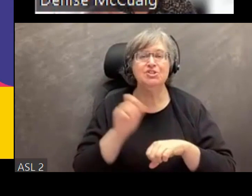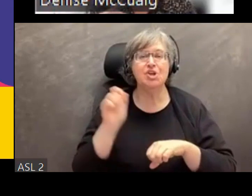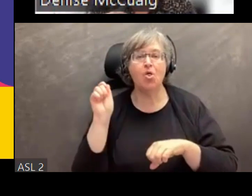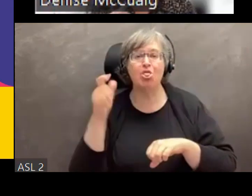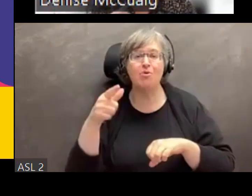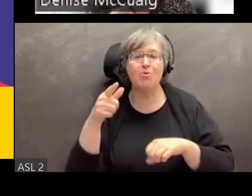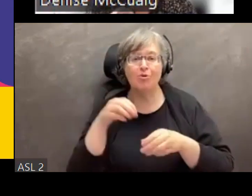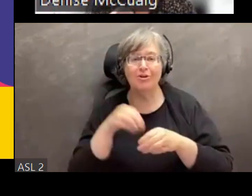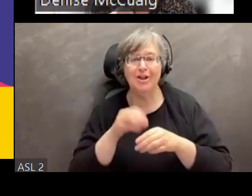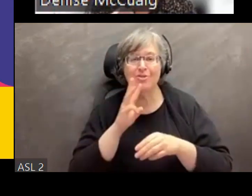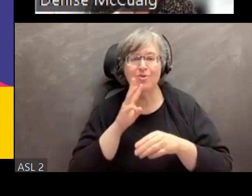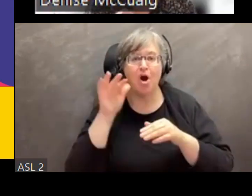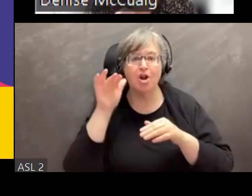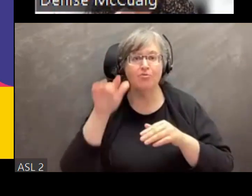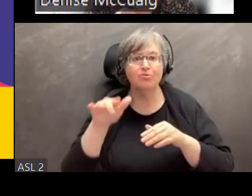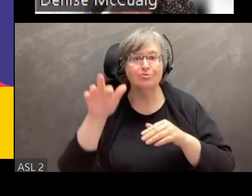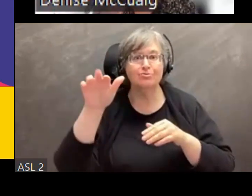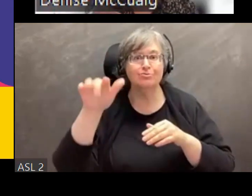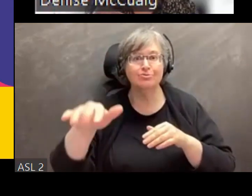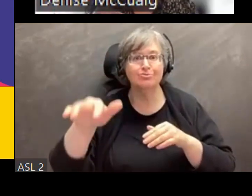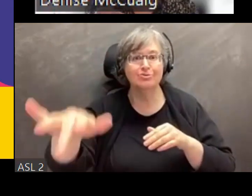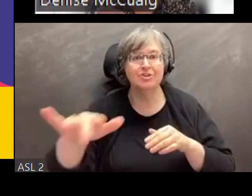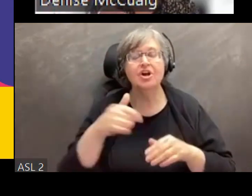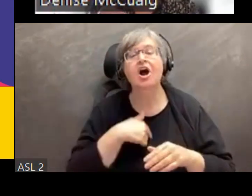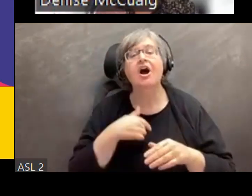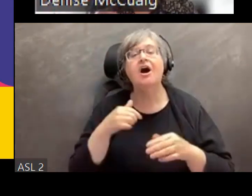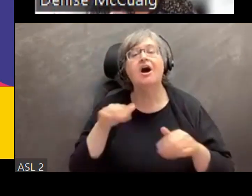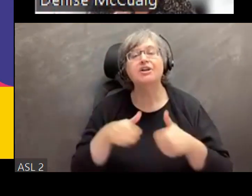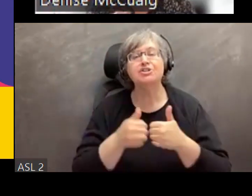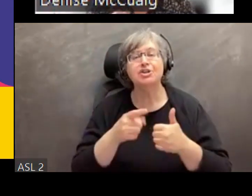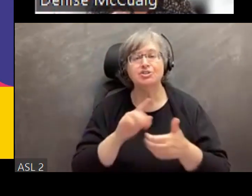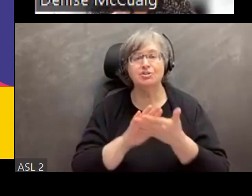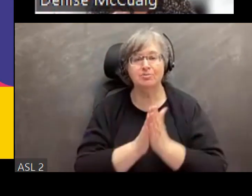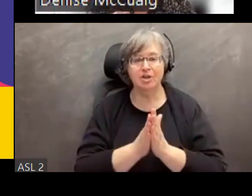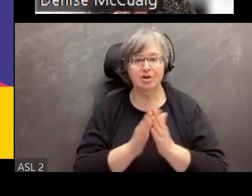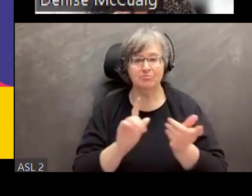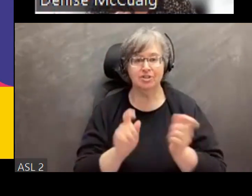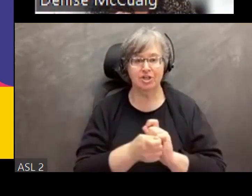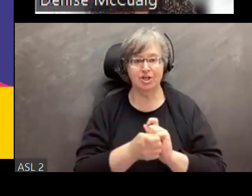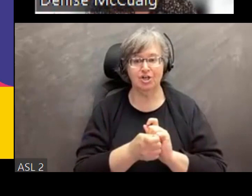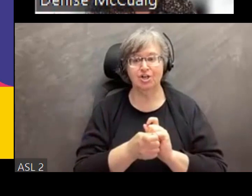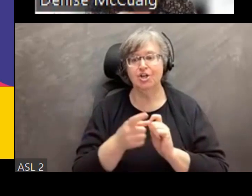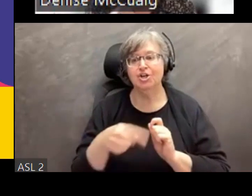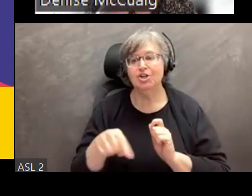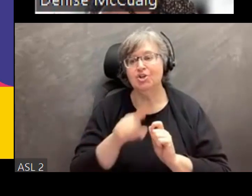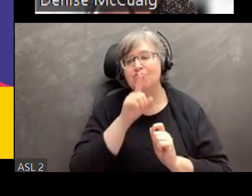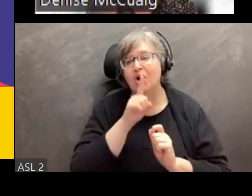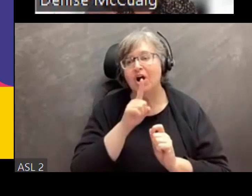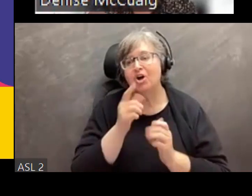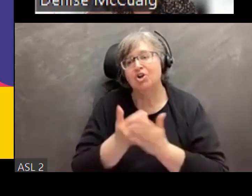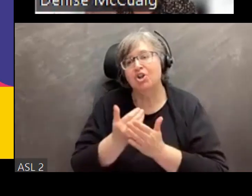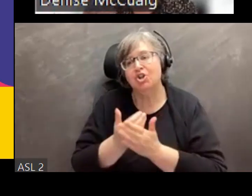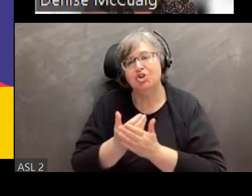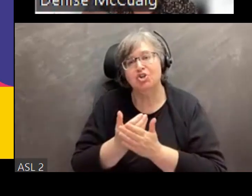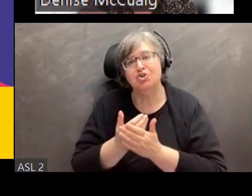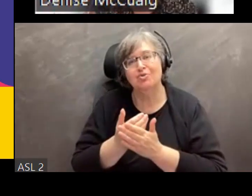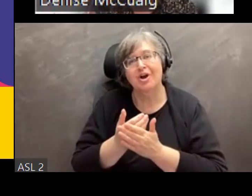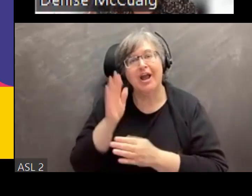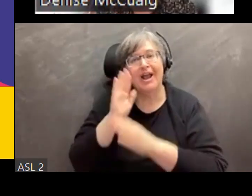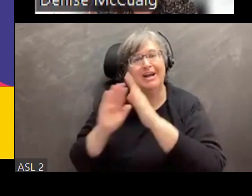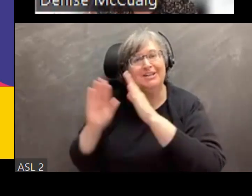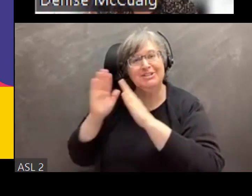the water. And so I challenge you to be the change because you are the